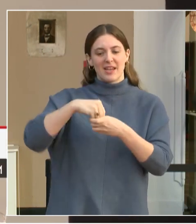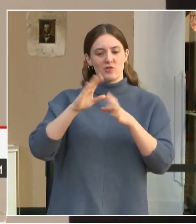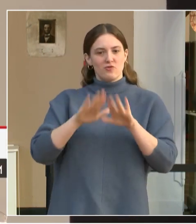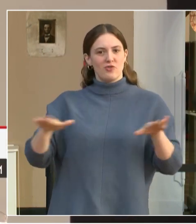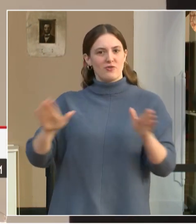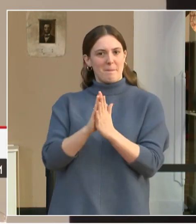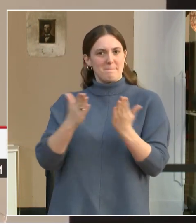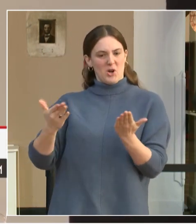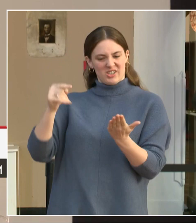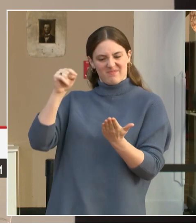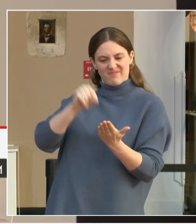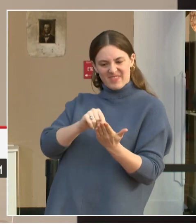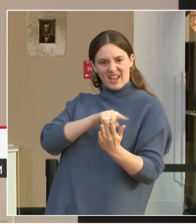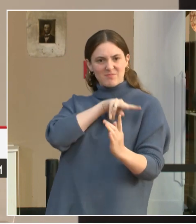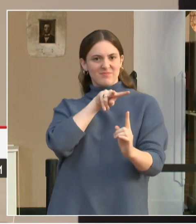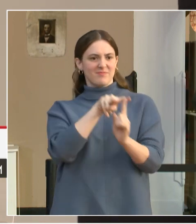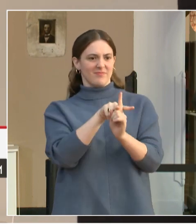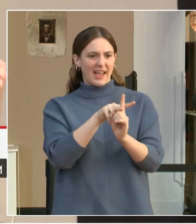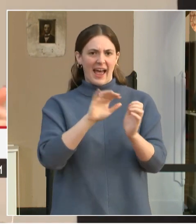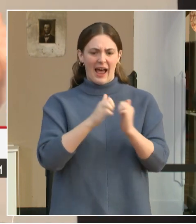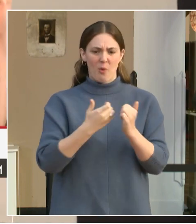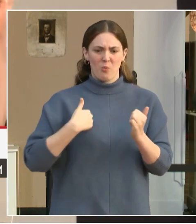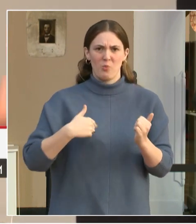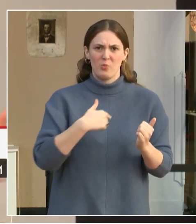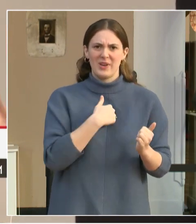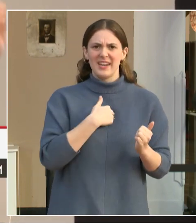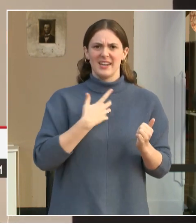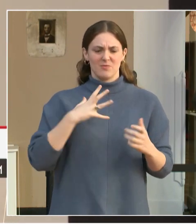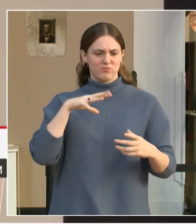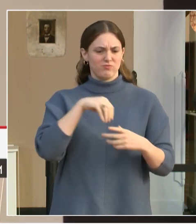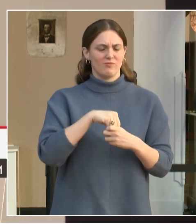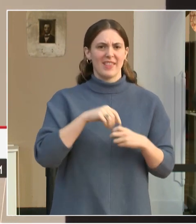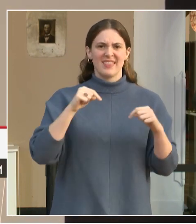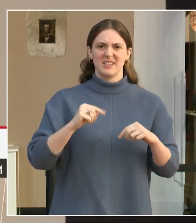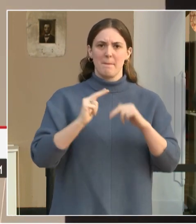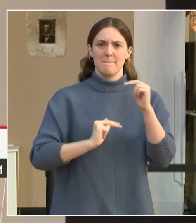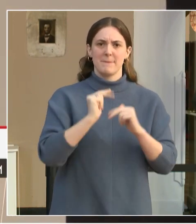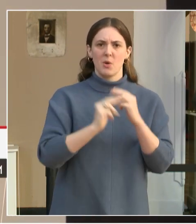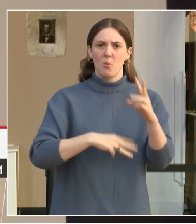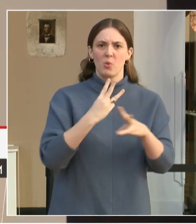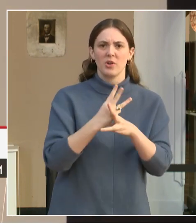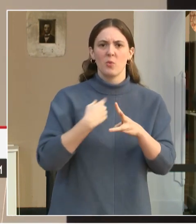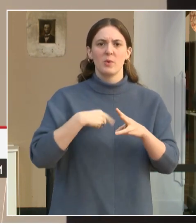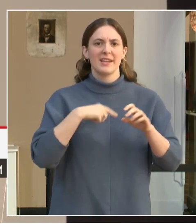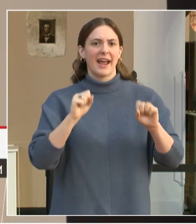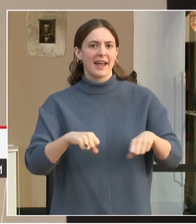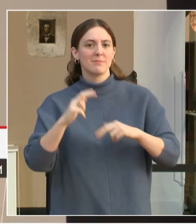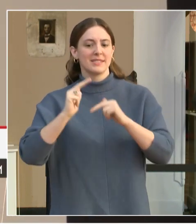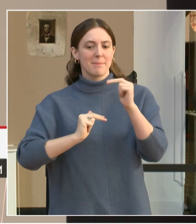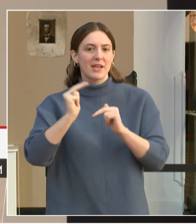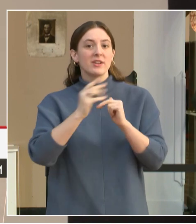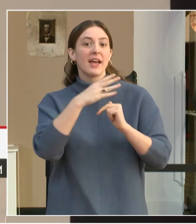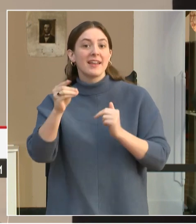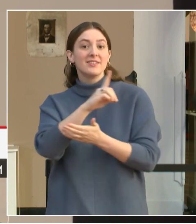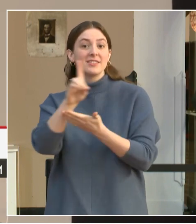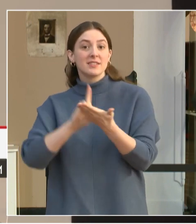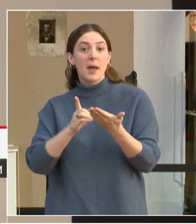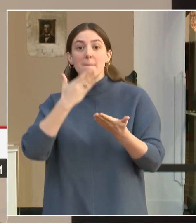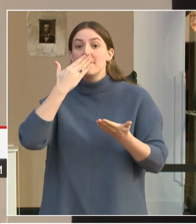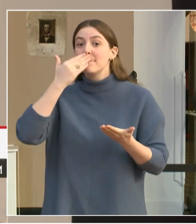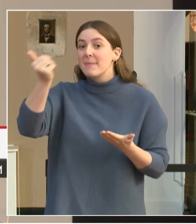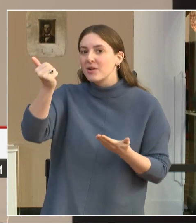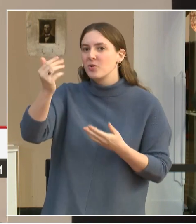explore how we find our place in the built world so that we can build and design a better one. Build and design a